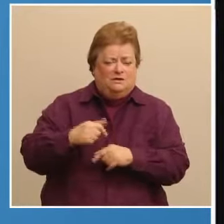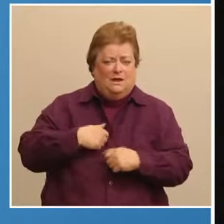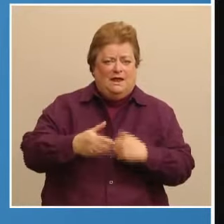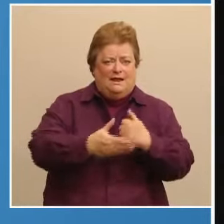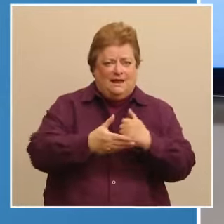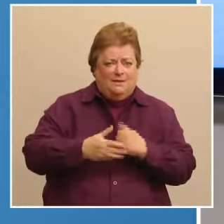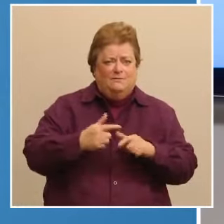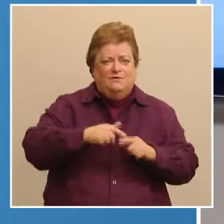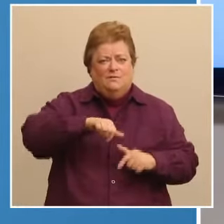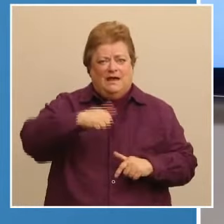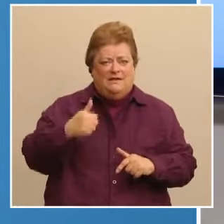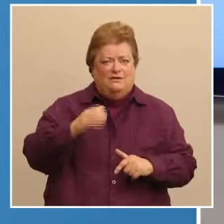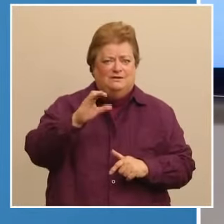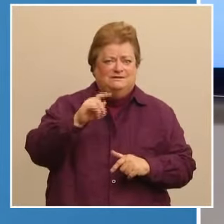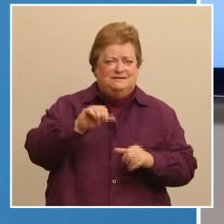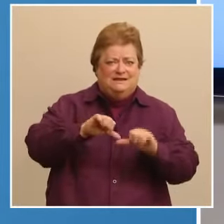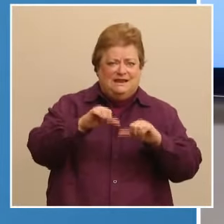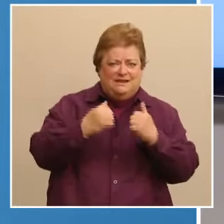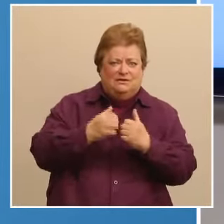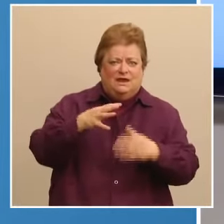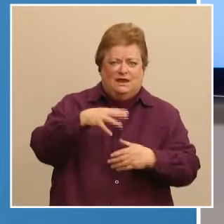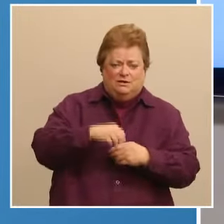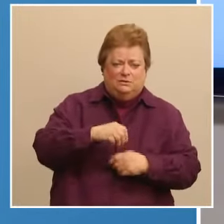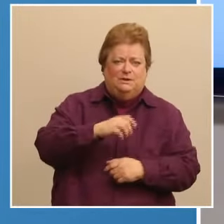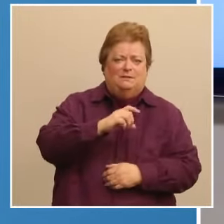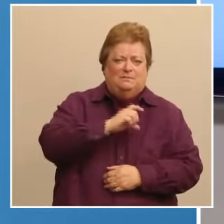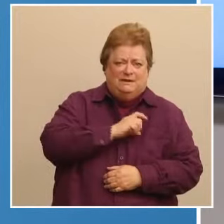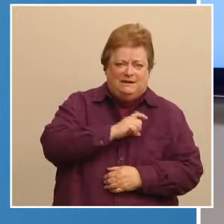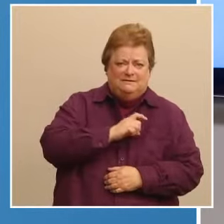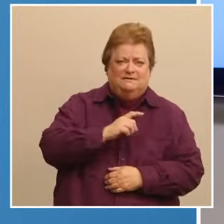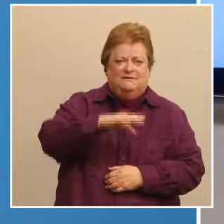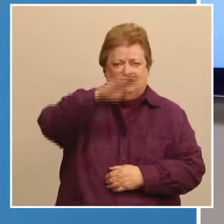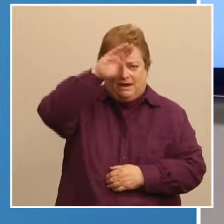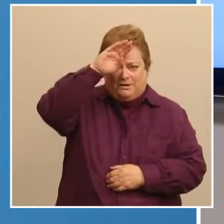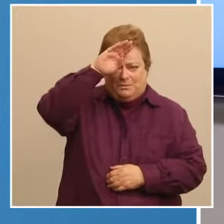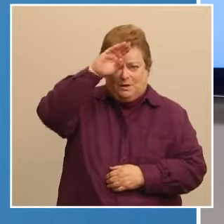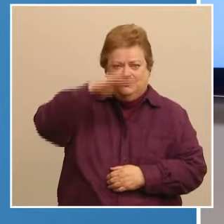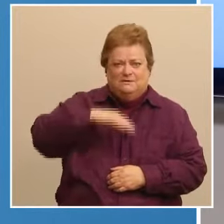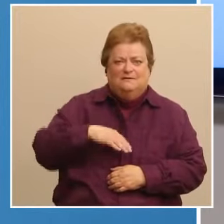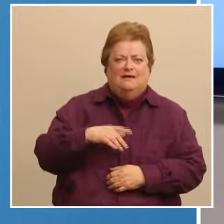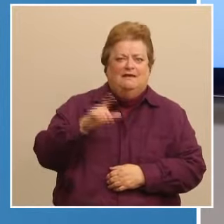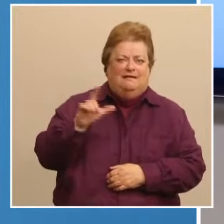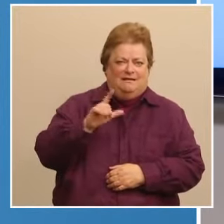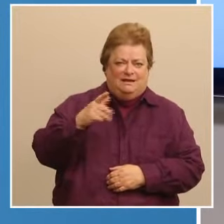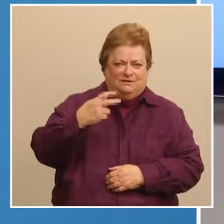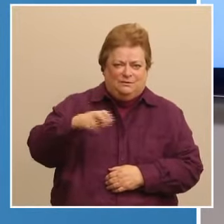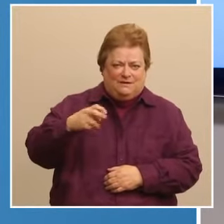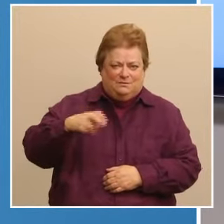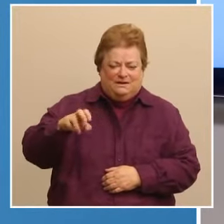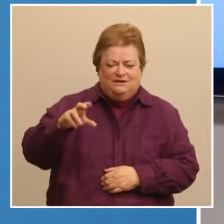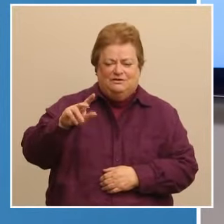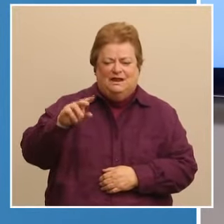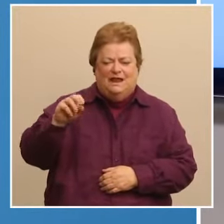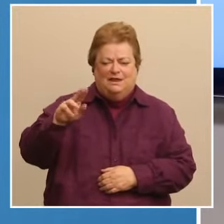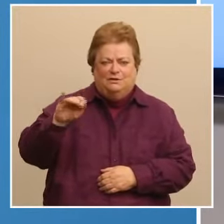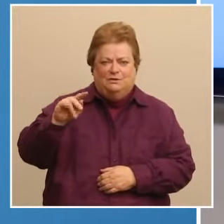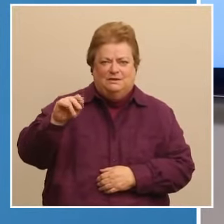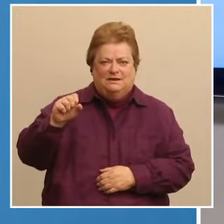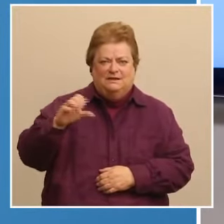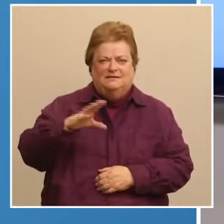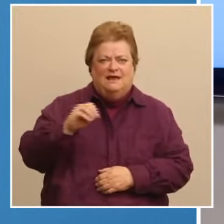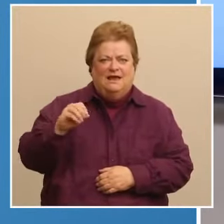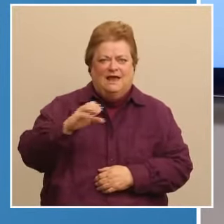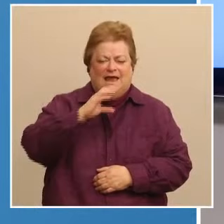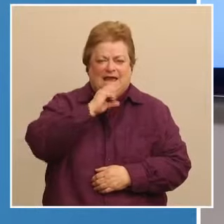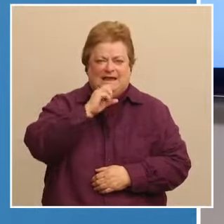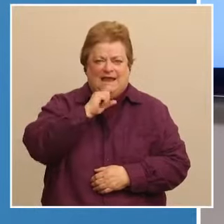other city agencies, including the police and fire departments, Lincoln Transportation and Utilities,